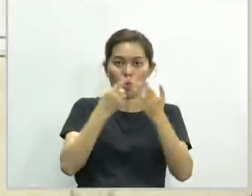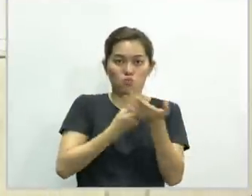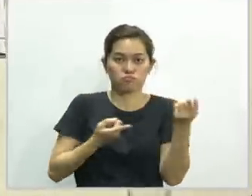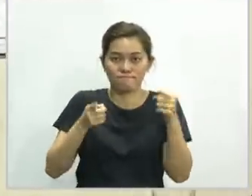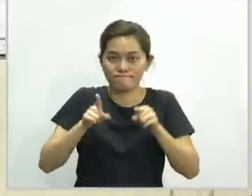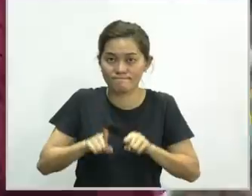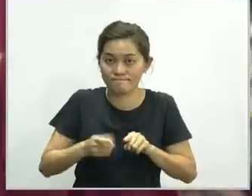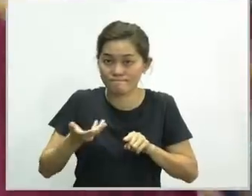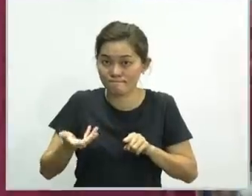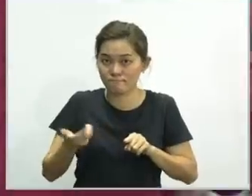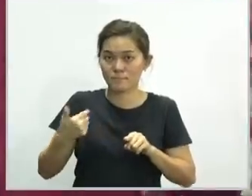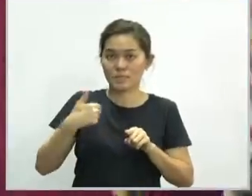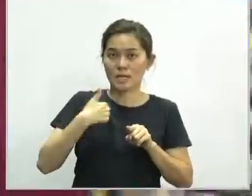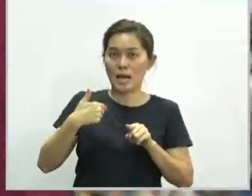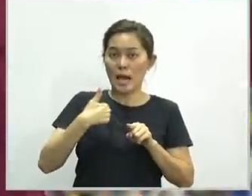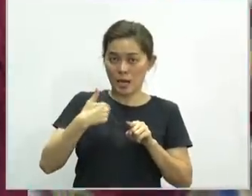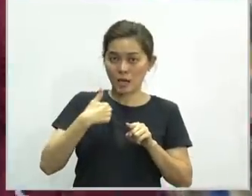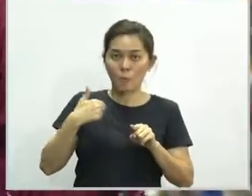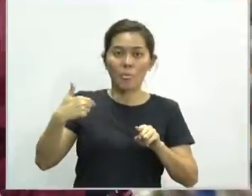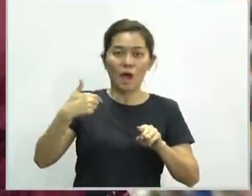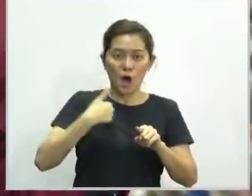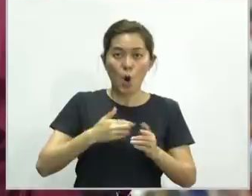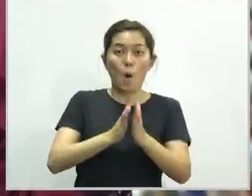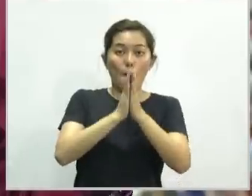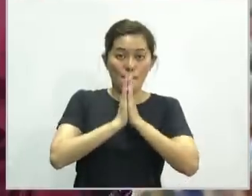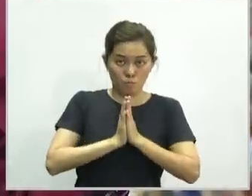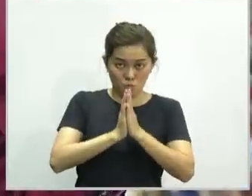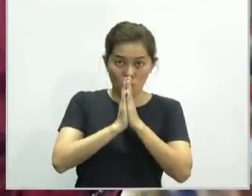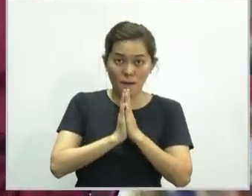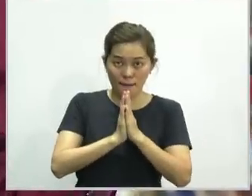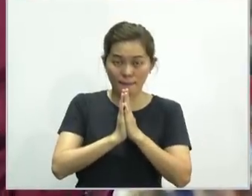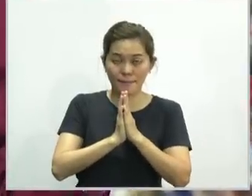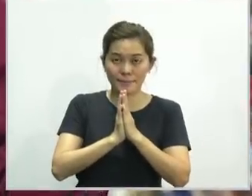happen. I will pray a prayer,